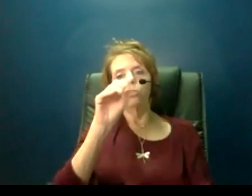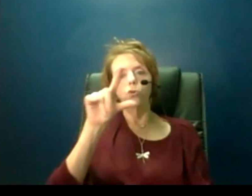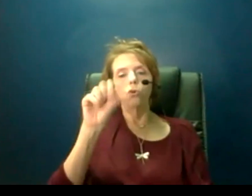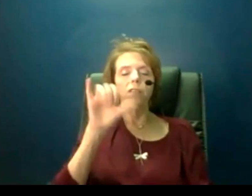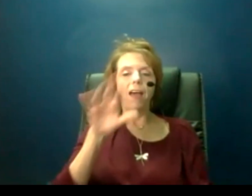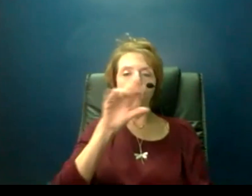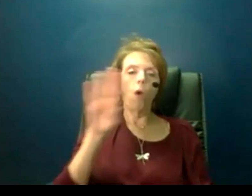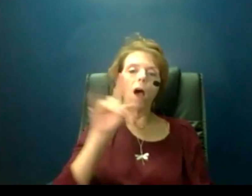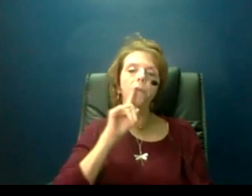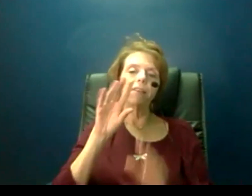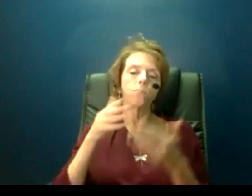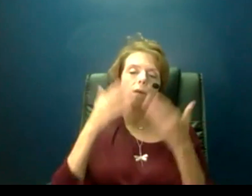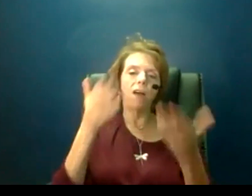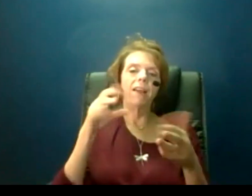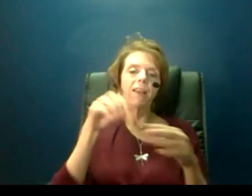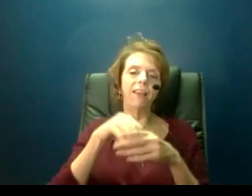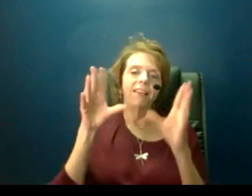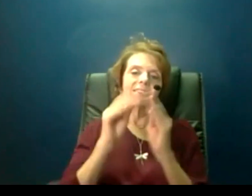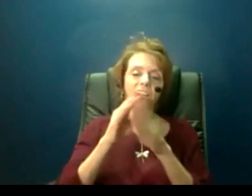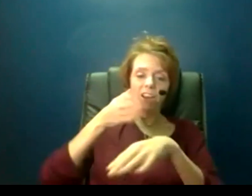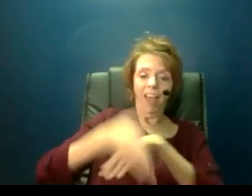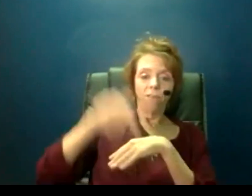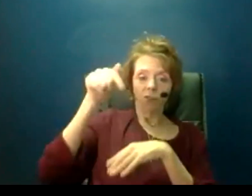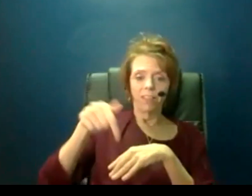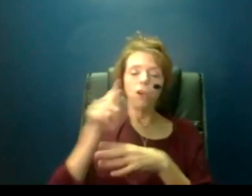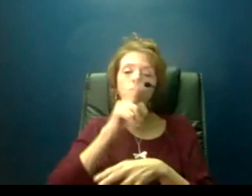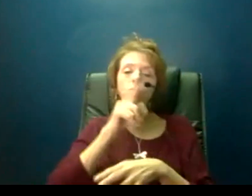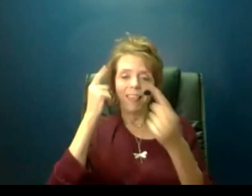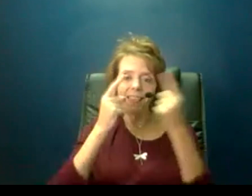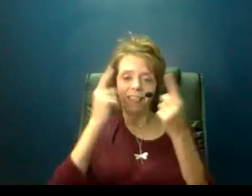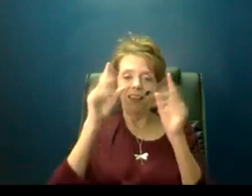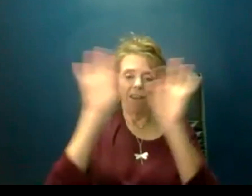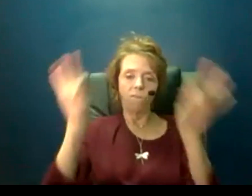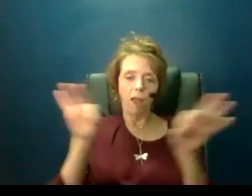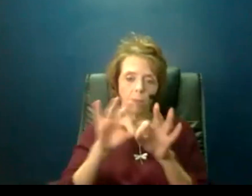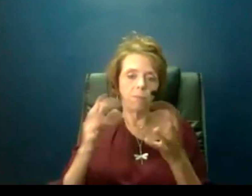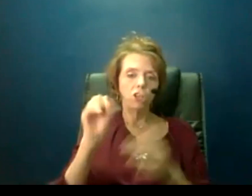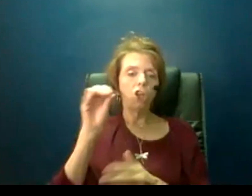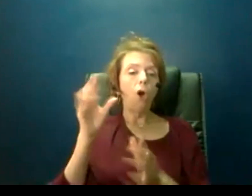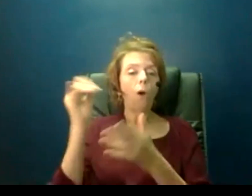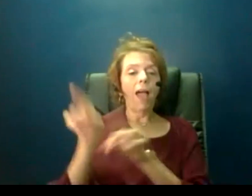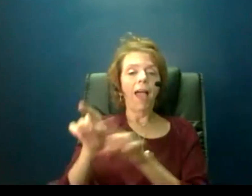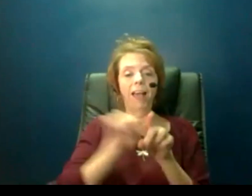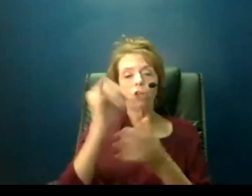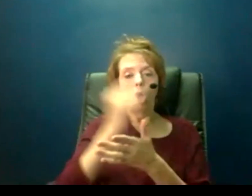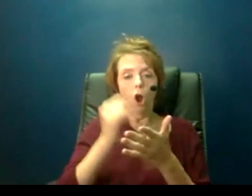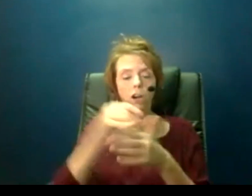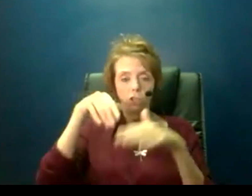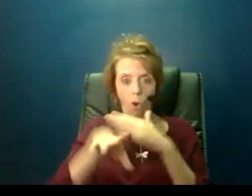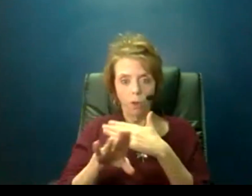providing, and in the session after this, they're really thinking frames. So as artists going